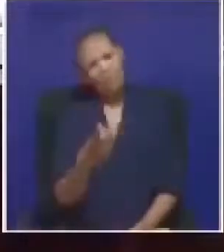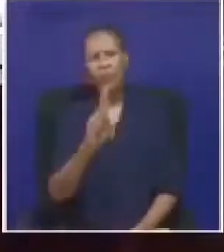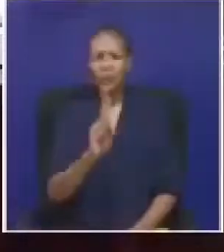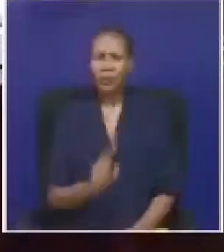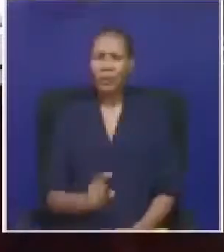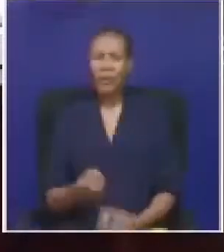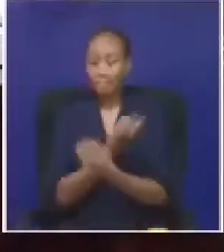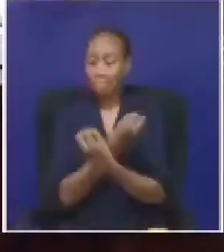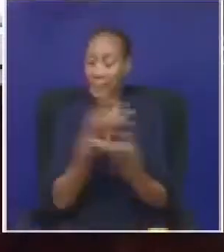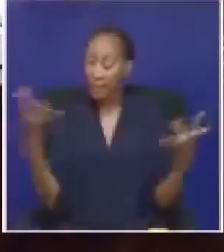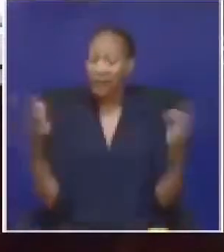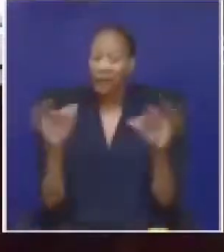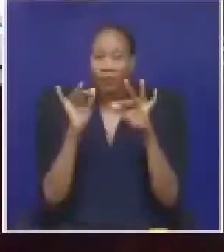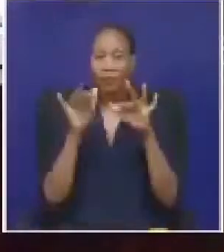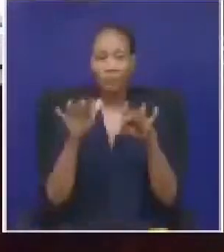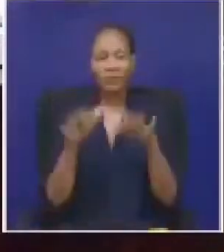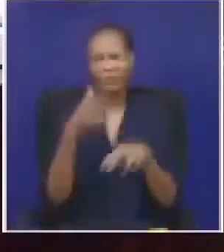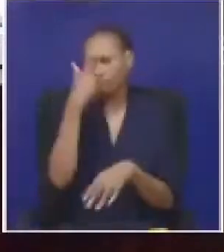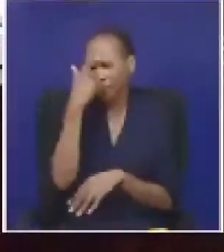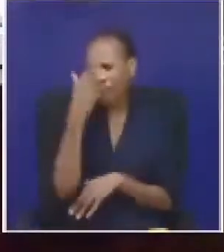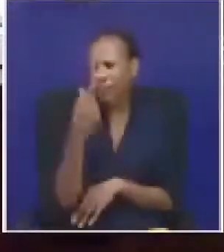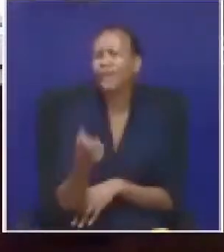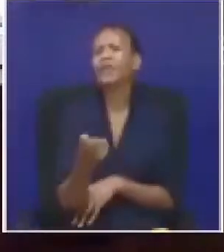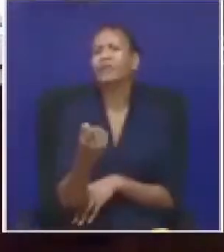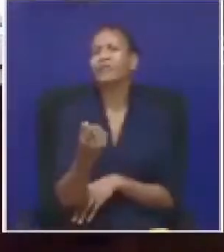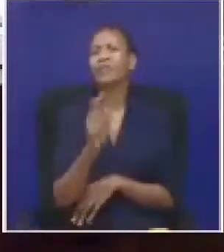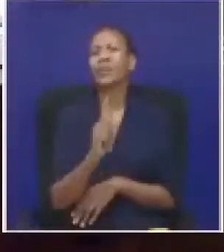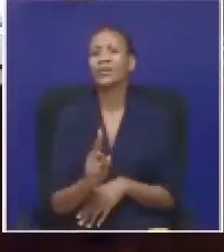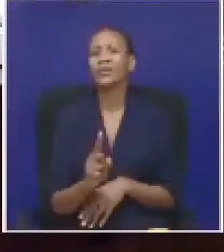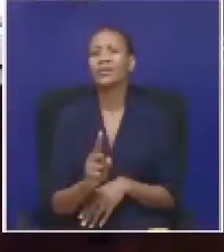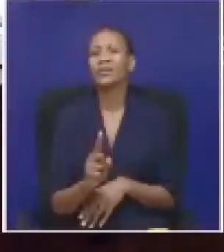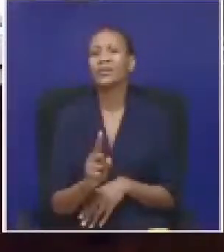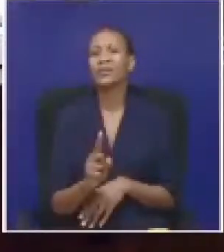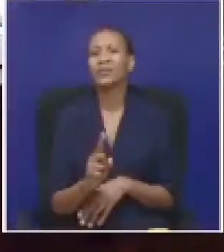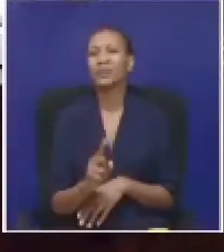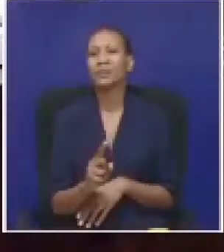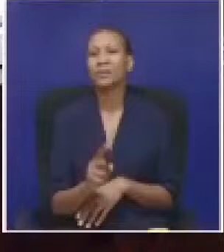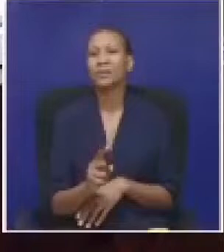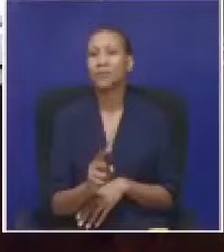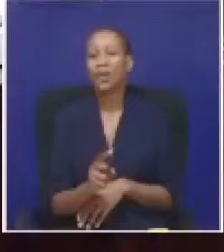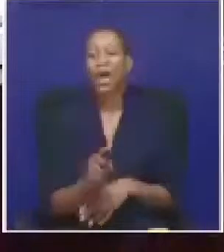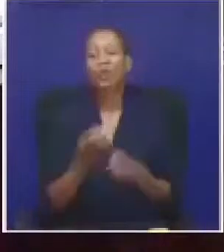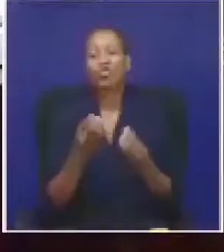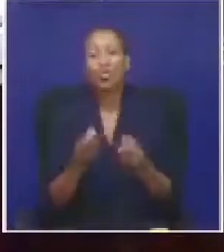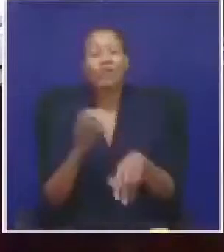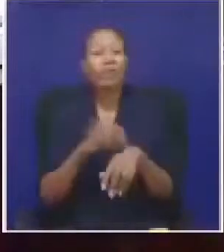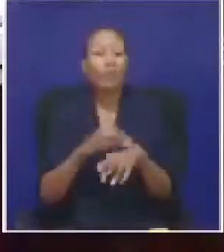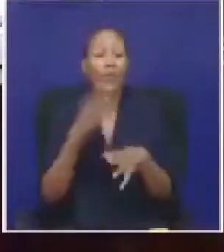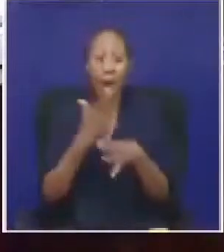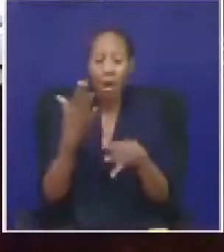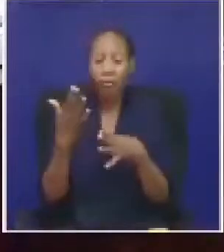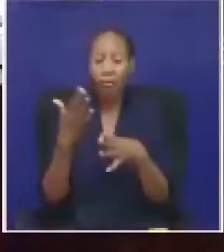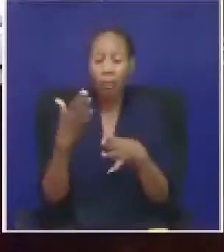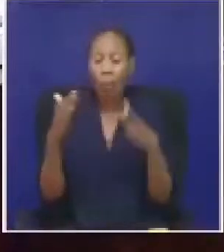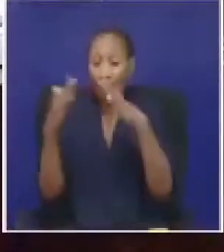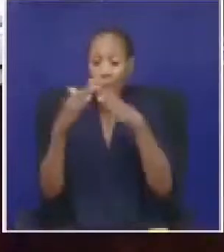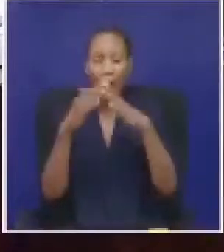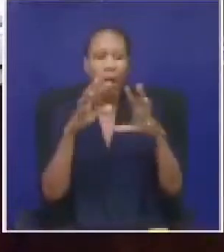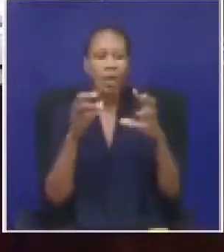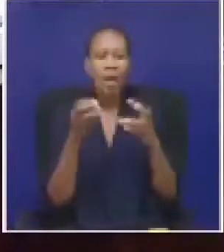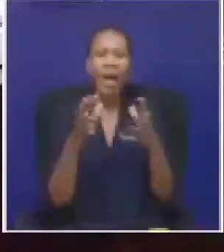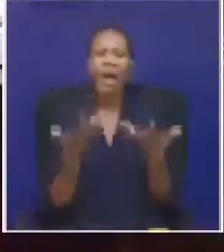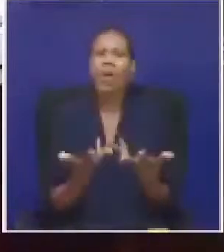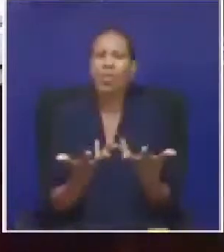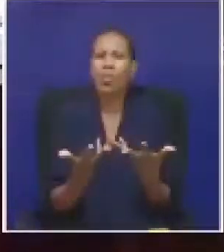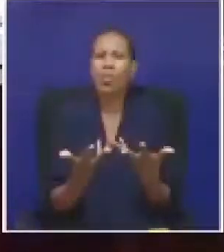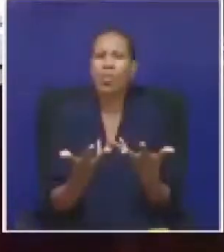many of our people believe that you can only deal with the homelessness of many people who are coming from rural